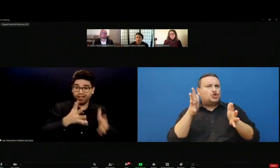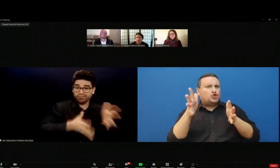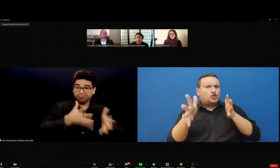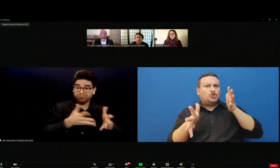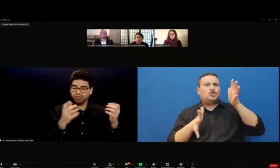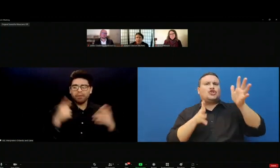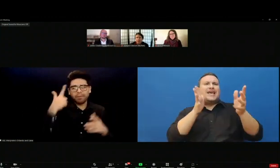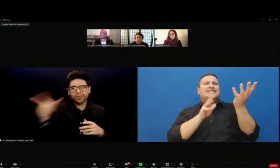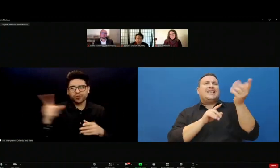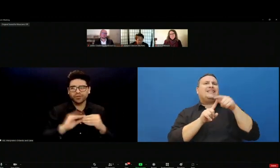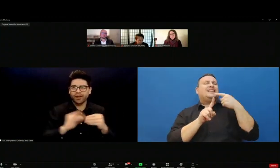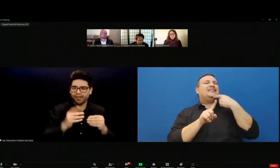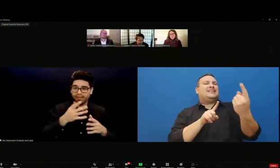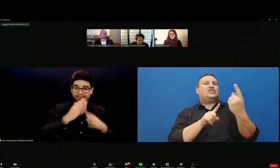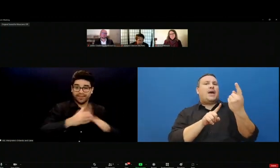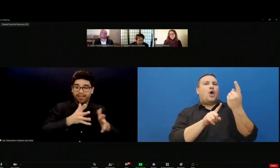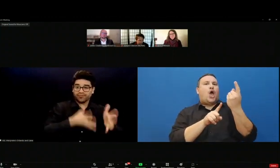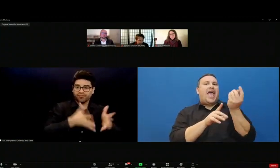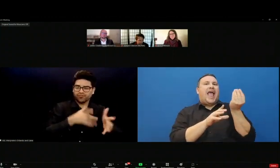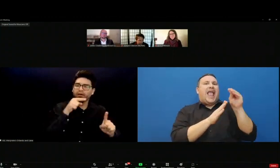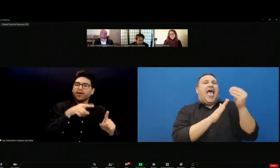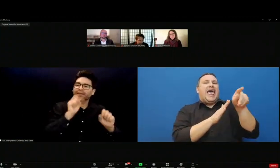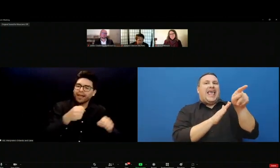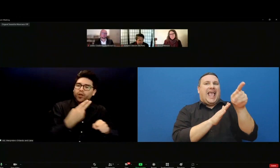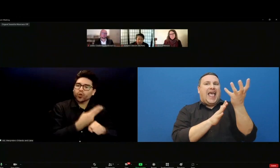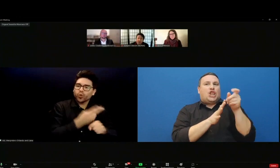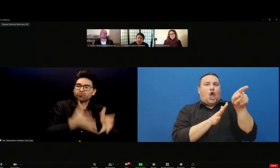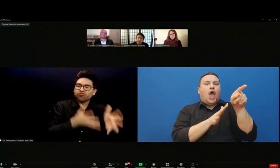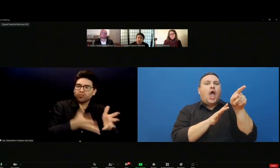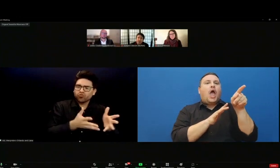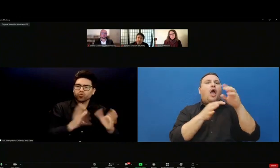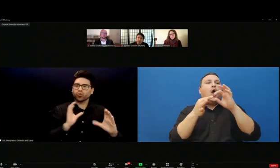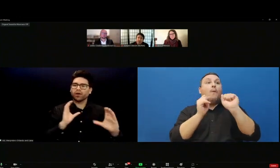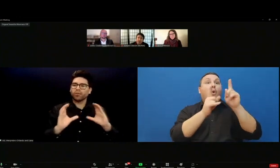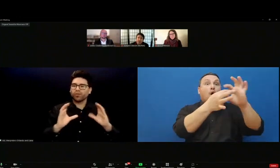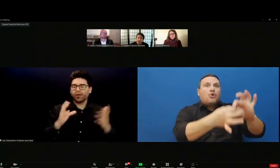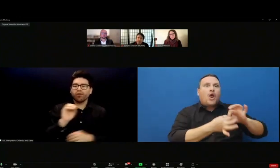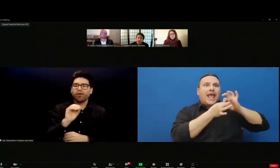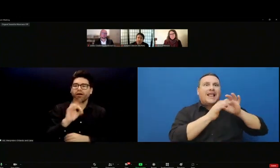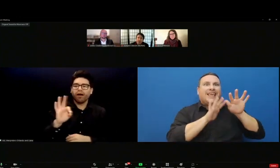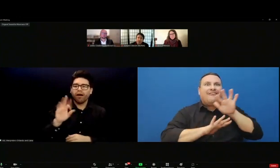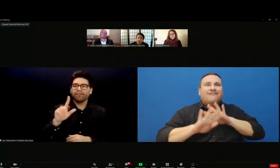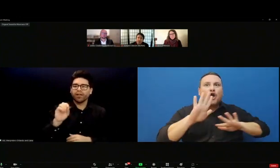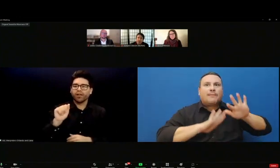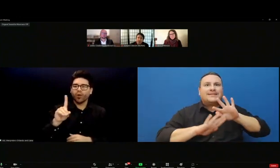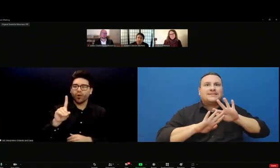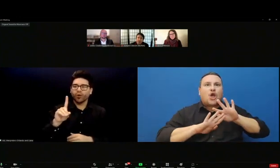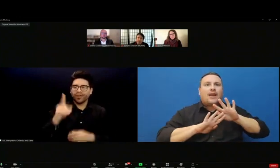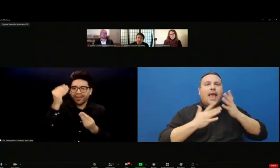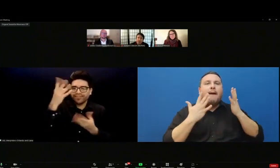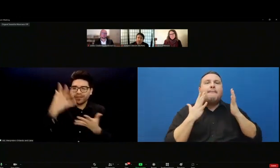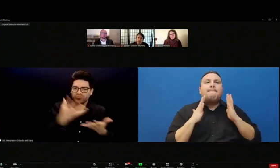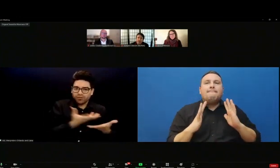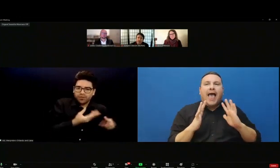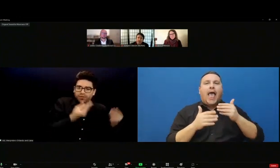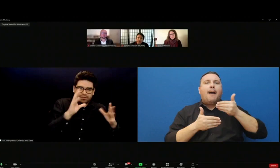offload, use gesture to be able to offload information. So this kind of ease of processing of holding something